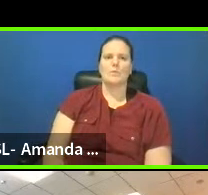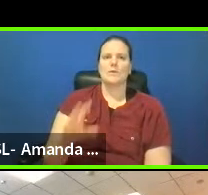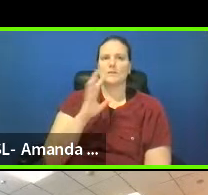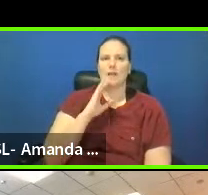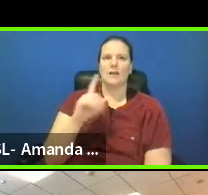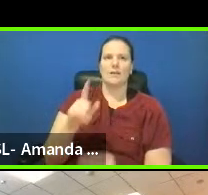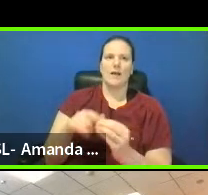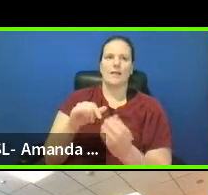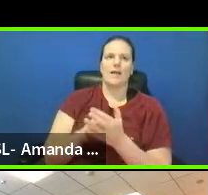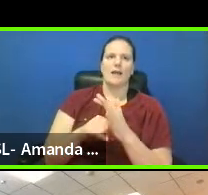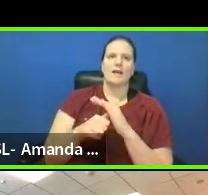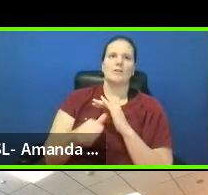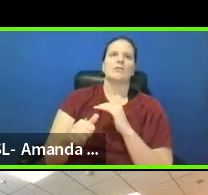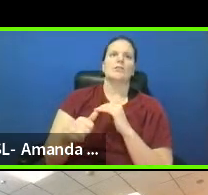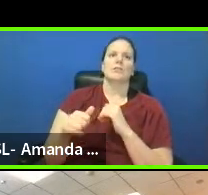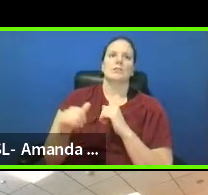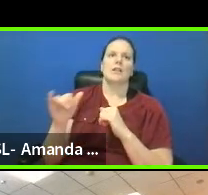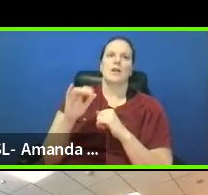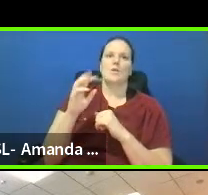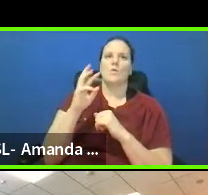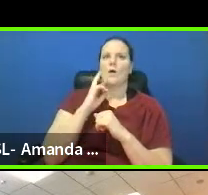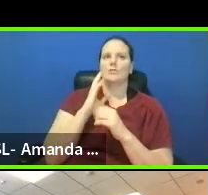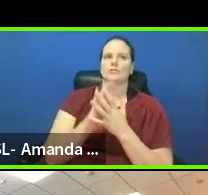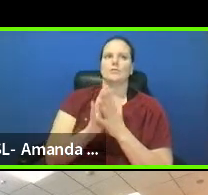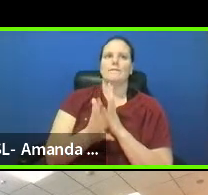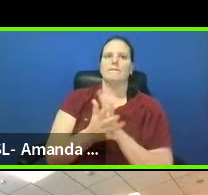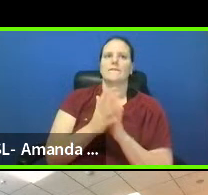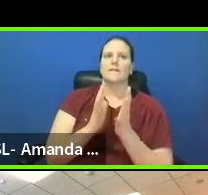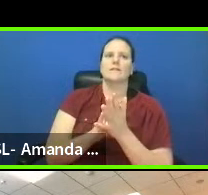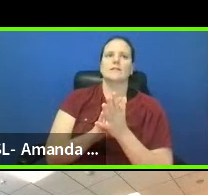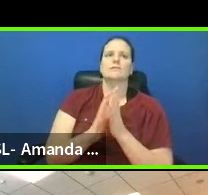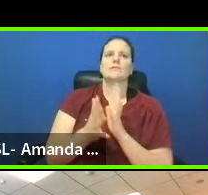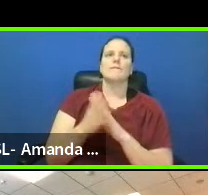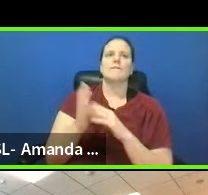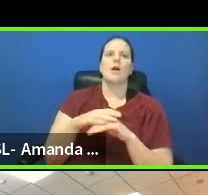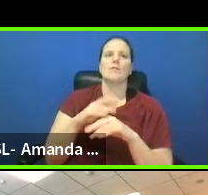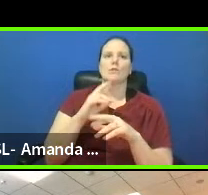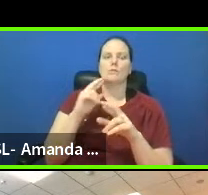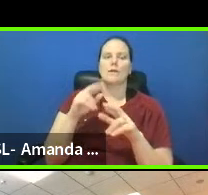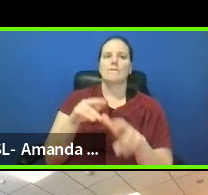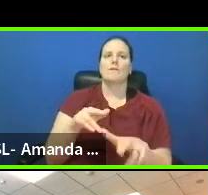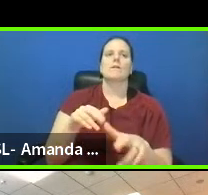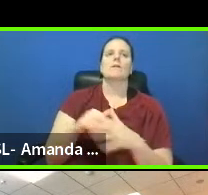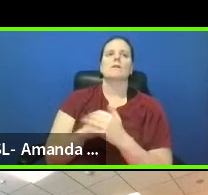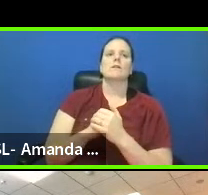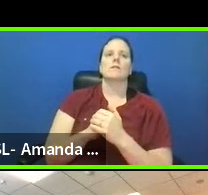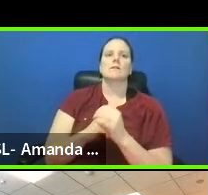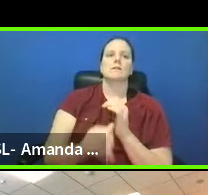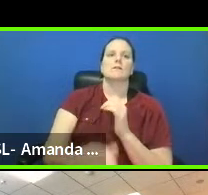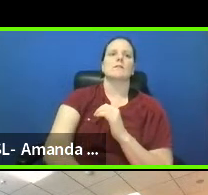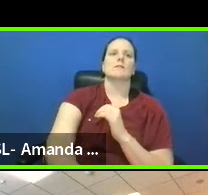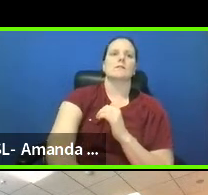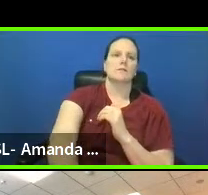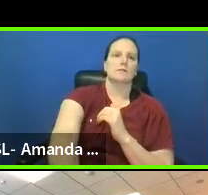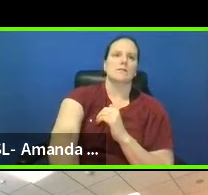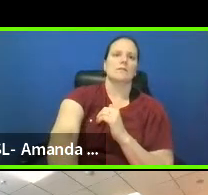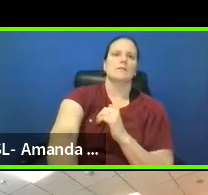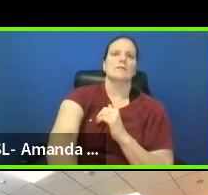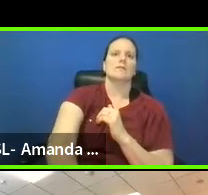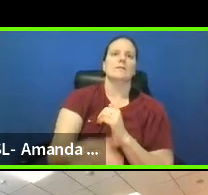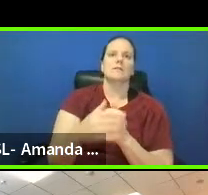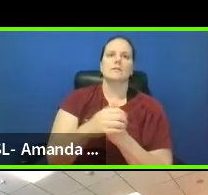the the water traffic and the traffic on the river. I want to